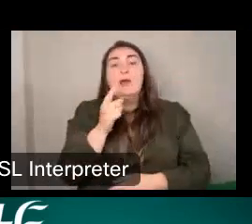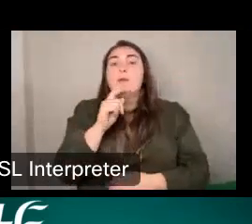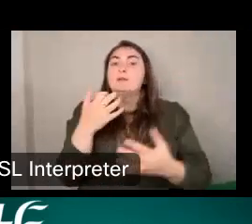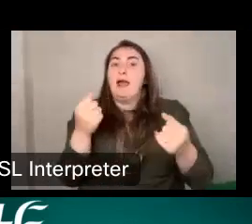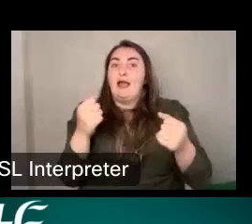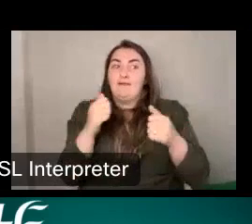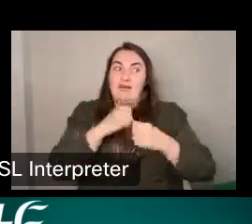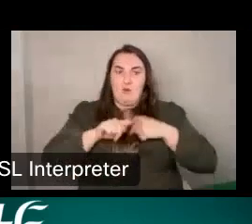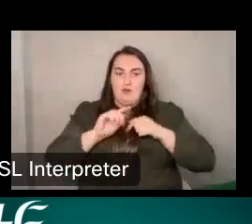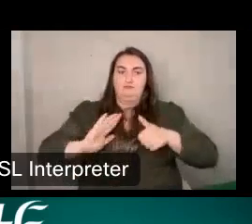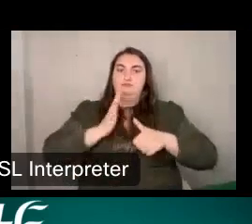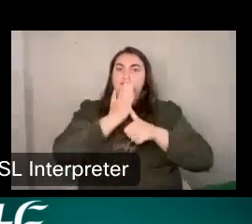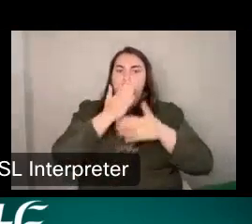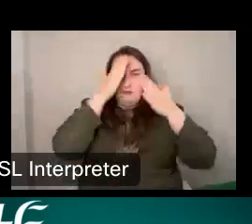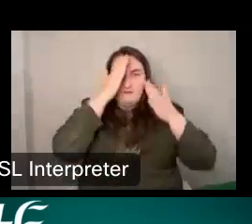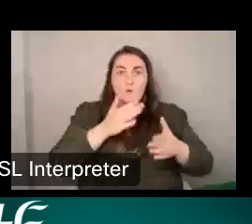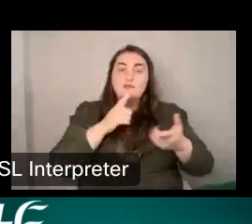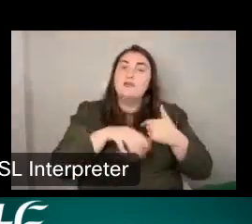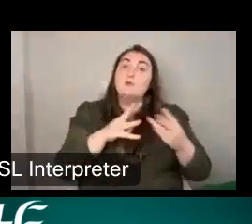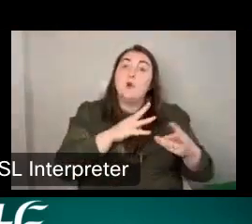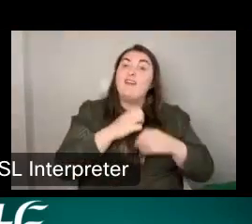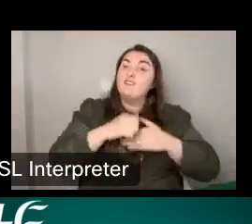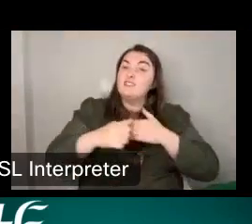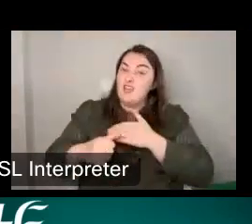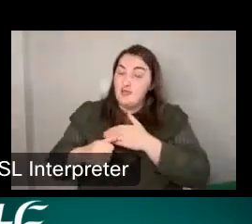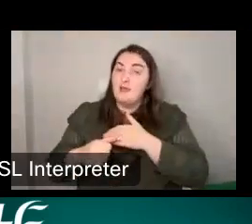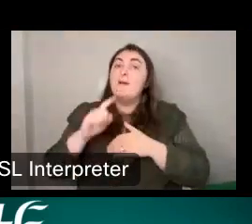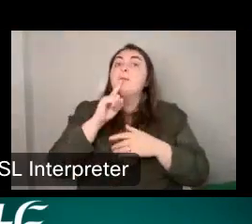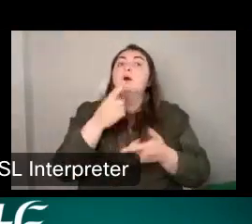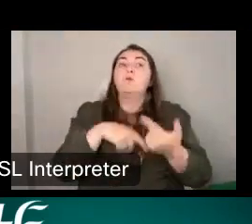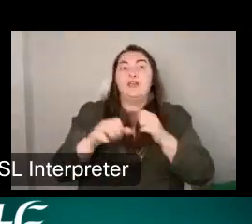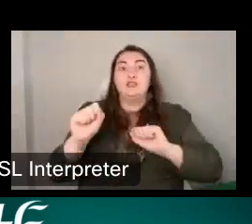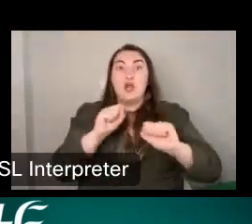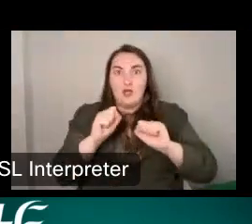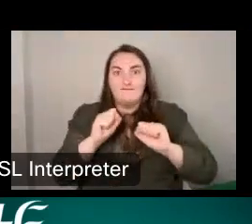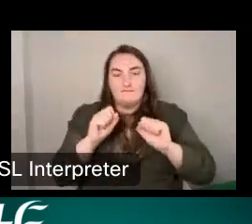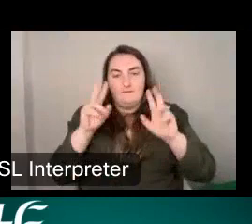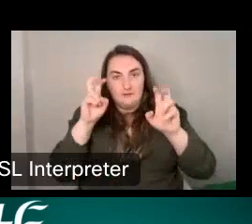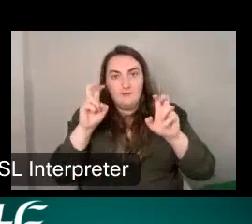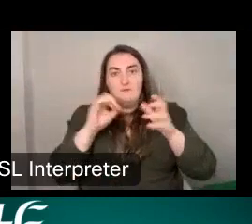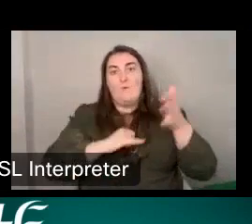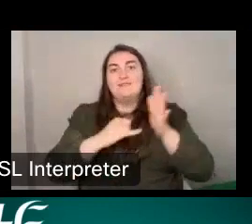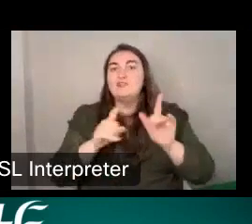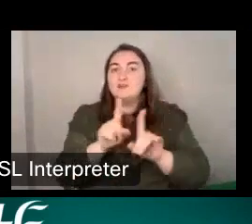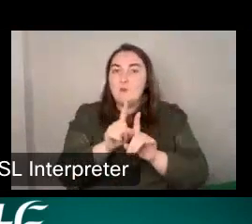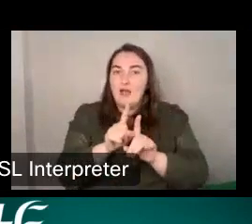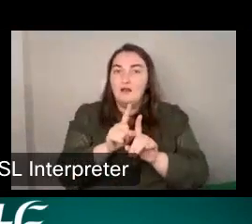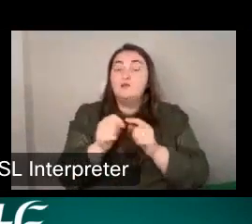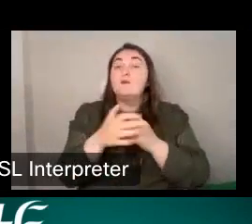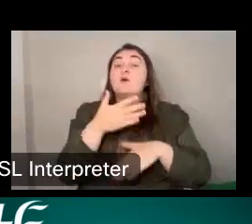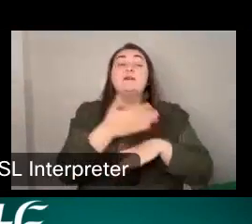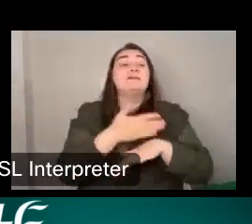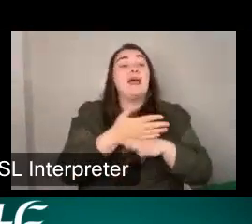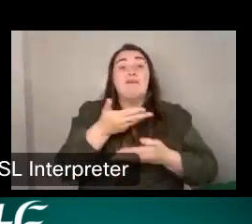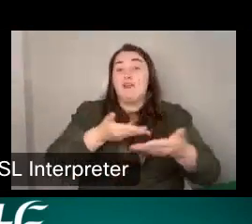primary focus, and we work with them day in, day out. But we also serve the organisation. And in terms of staff